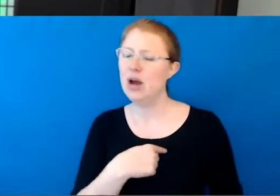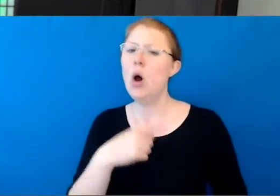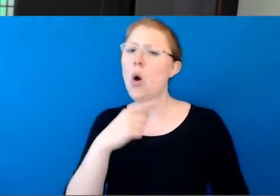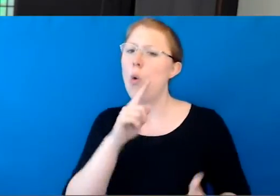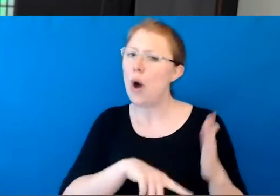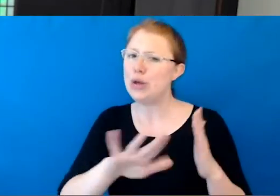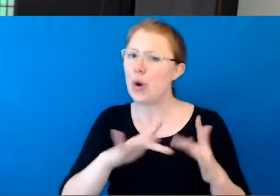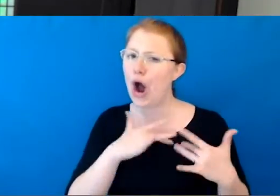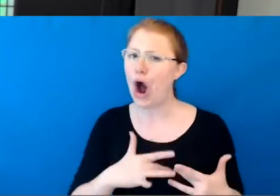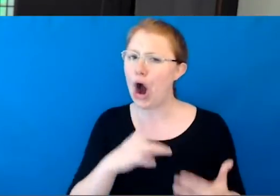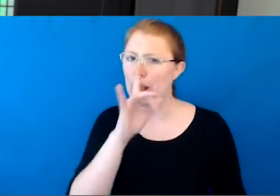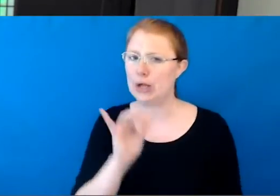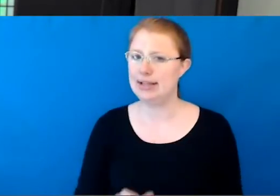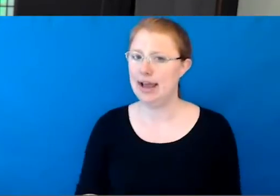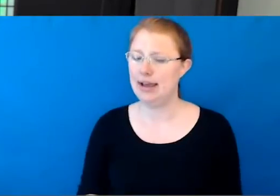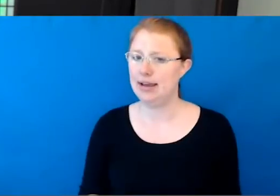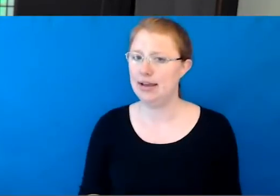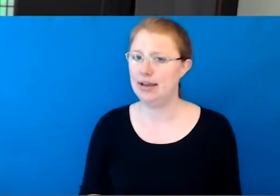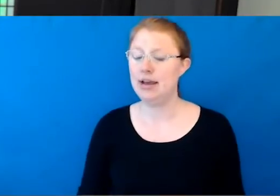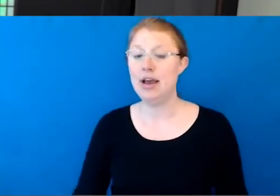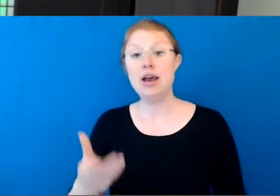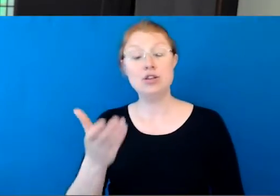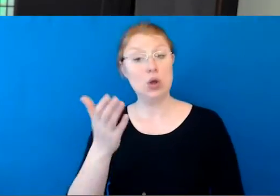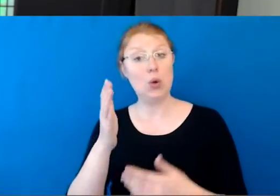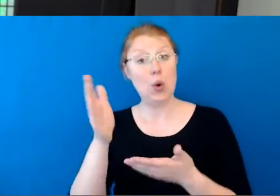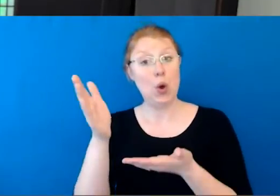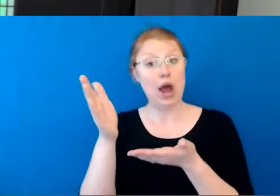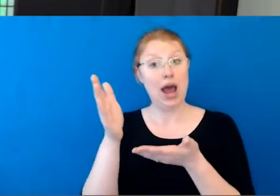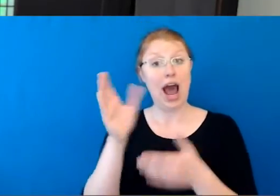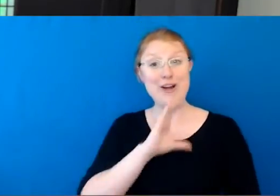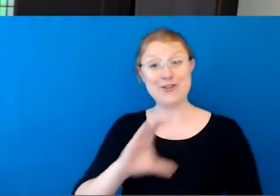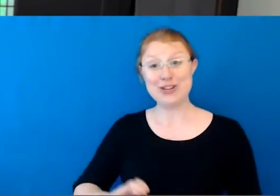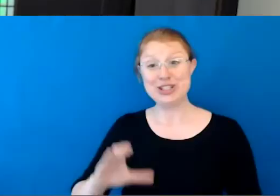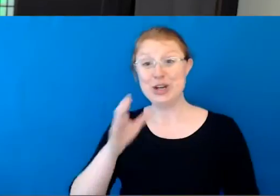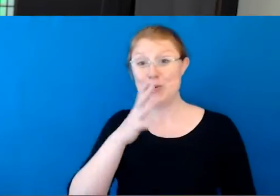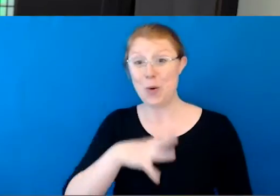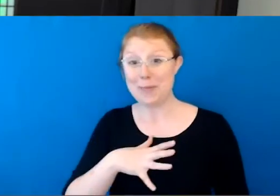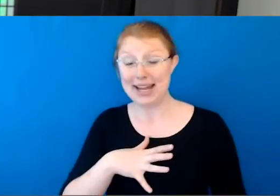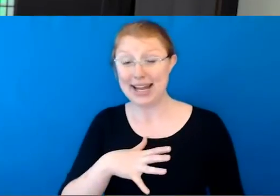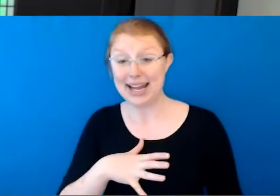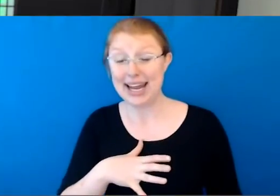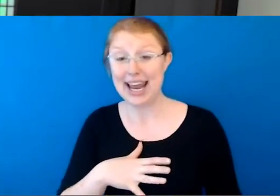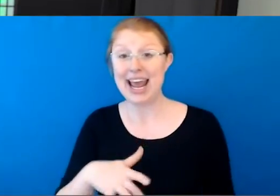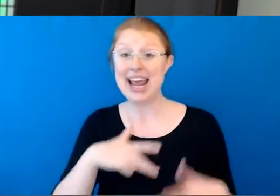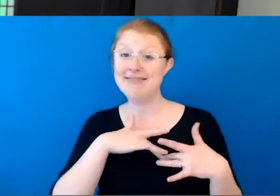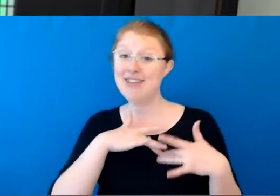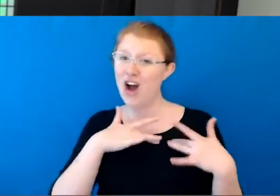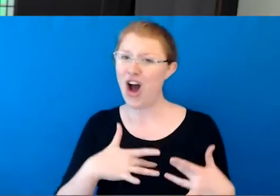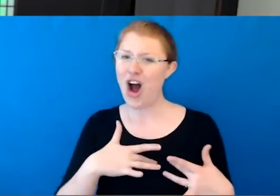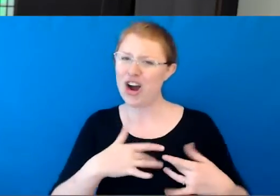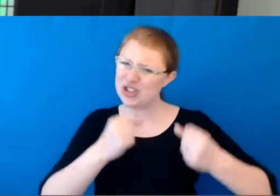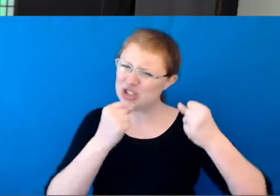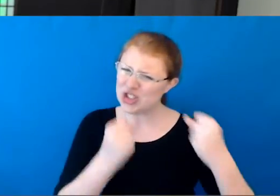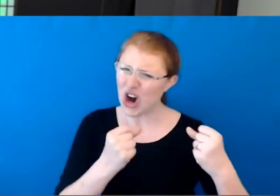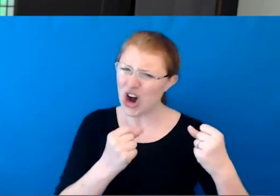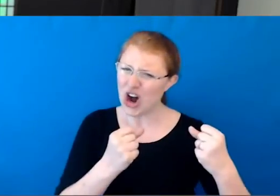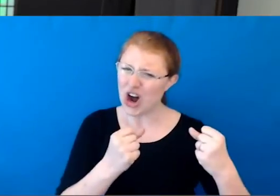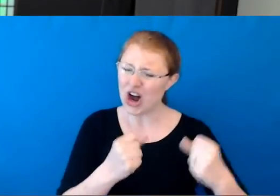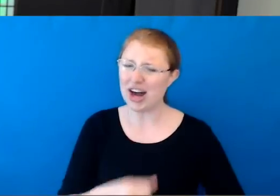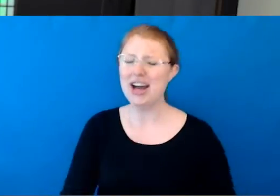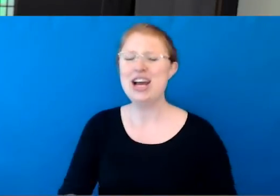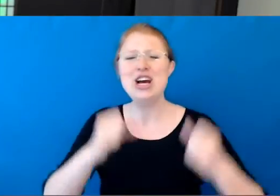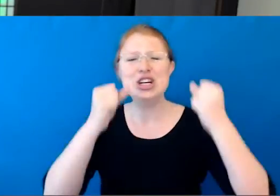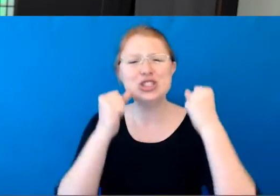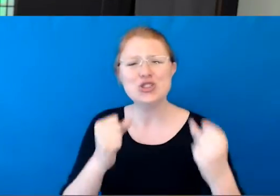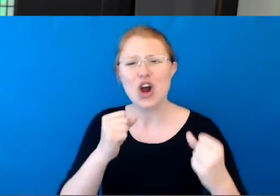the English, the word literally means it refers to strength of moral character. We would